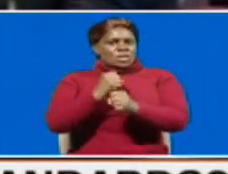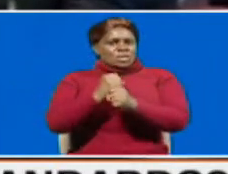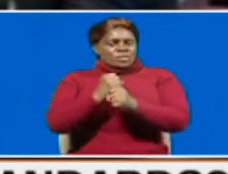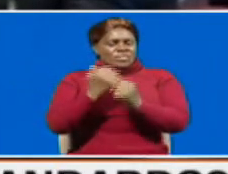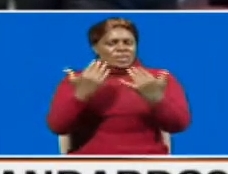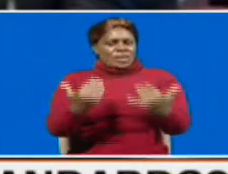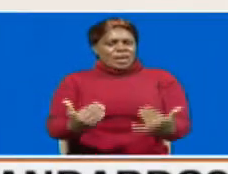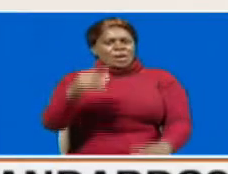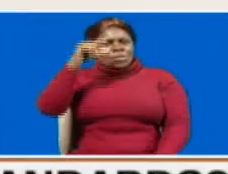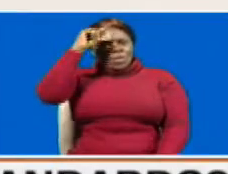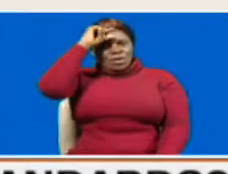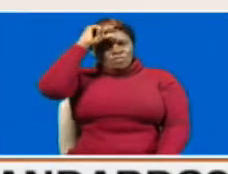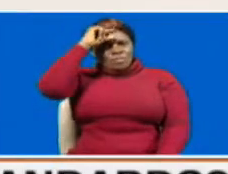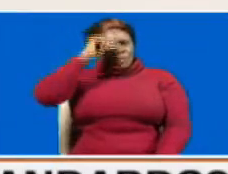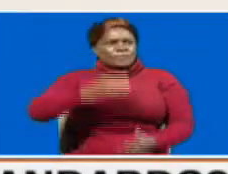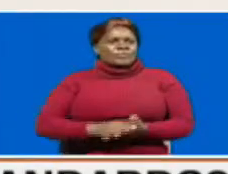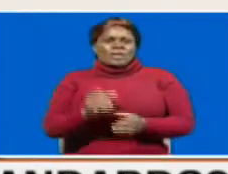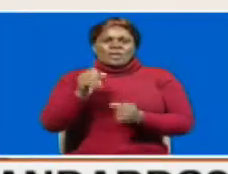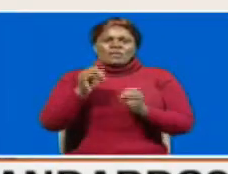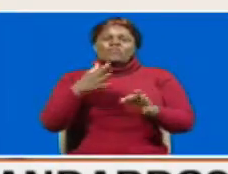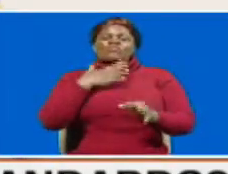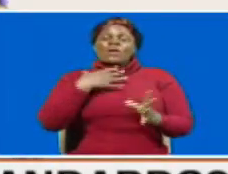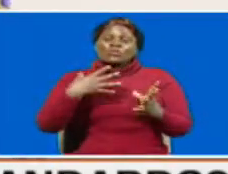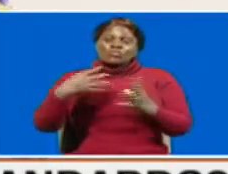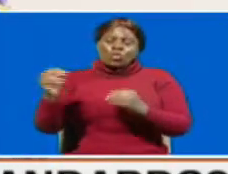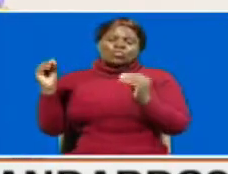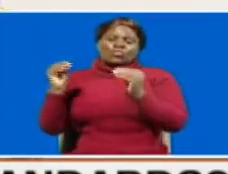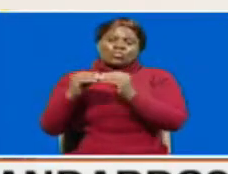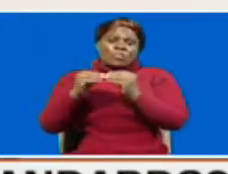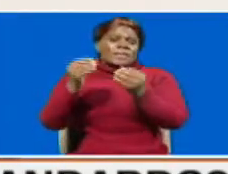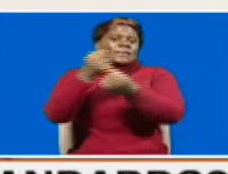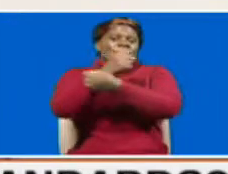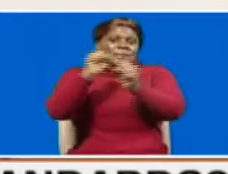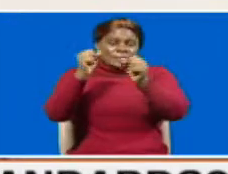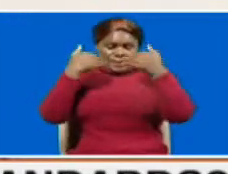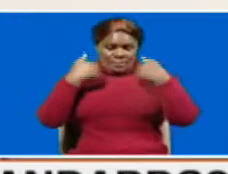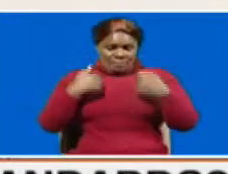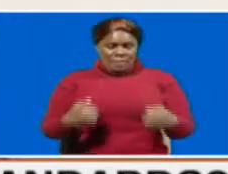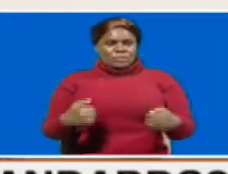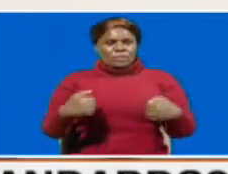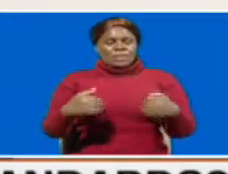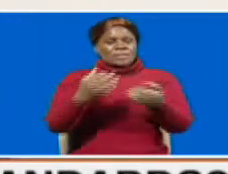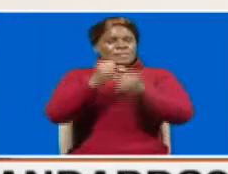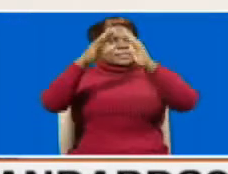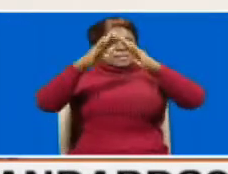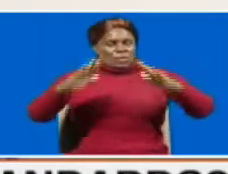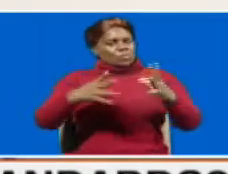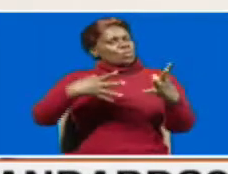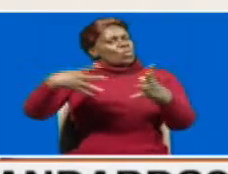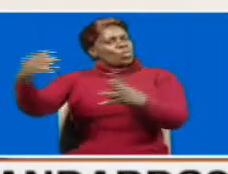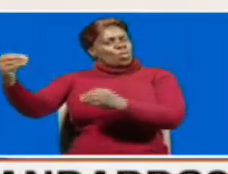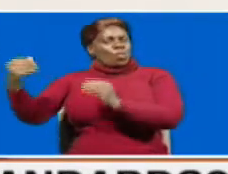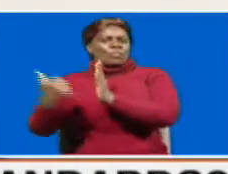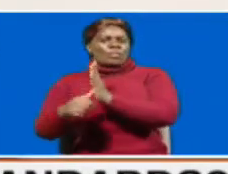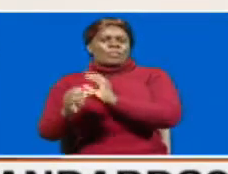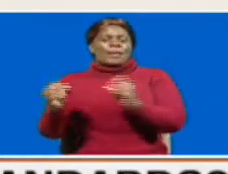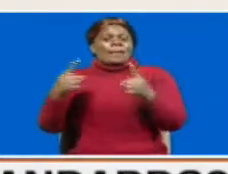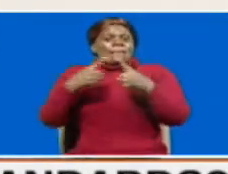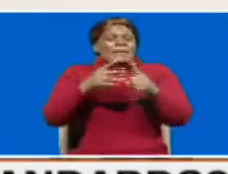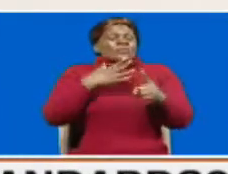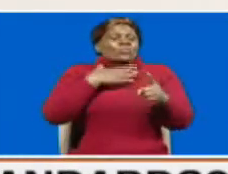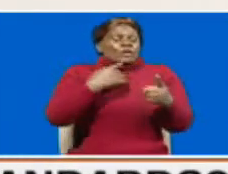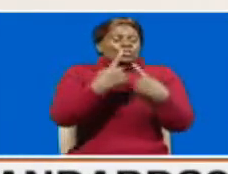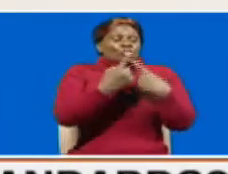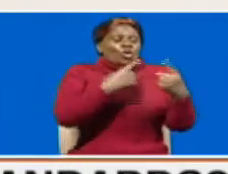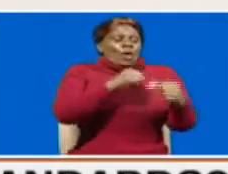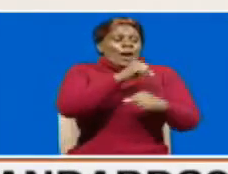current administration. If you want to go and see Mr. President as a person of permanent status, go. But if you want to